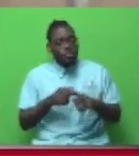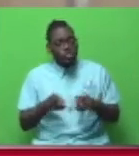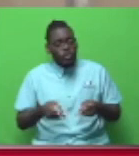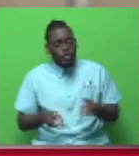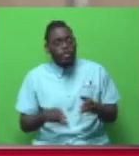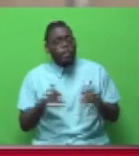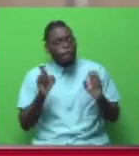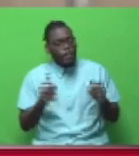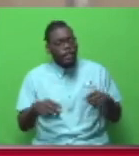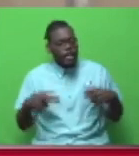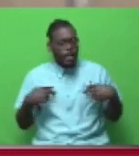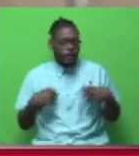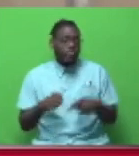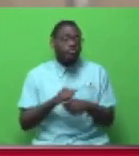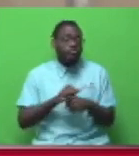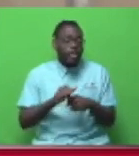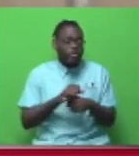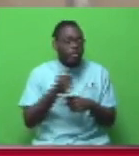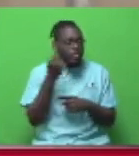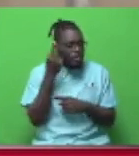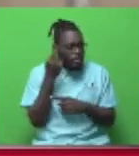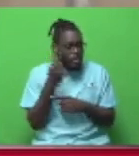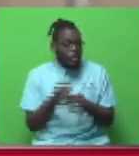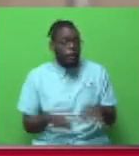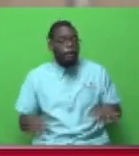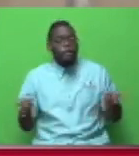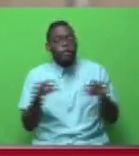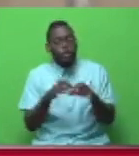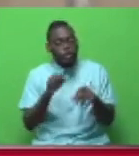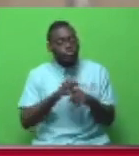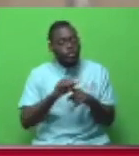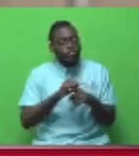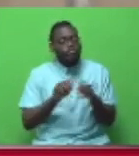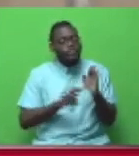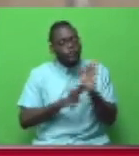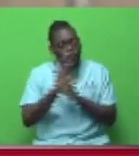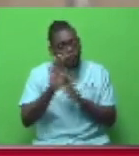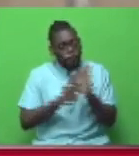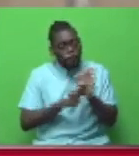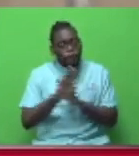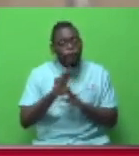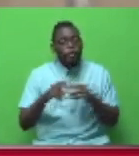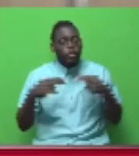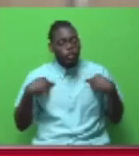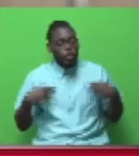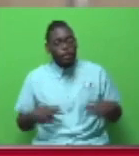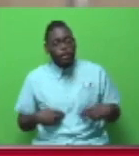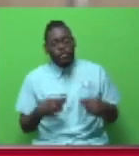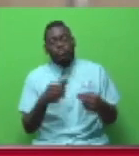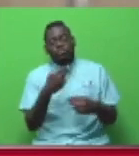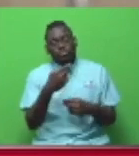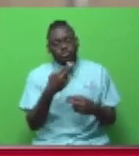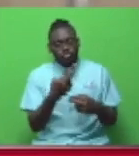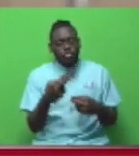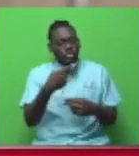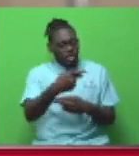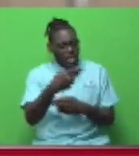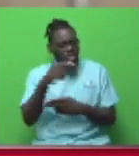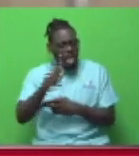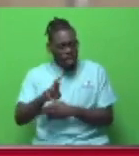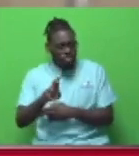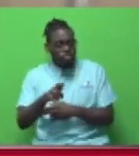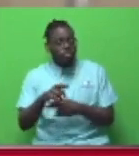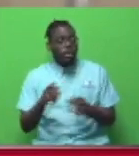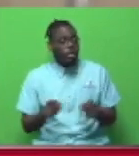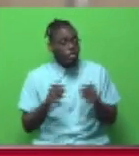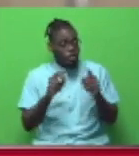the importance of training and development of our human resource, as well as offering opportunities for other professionals